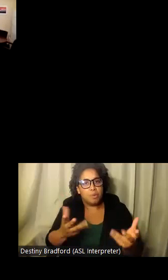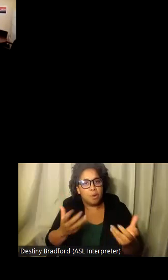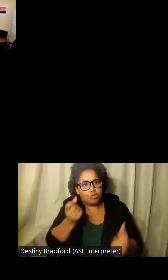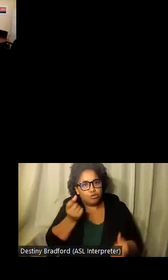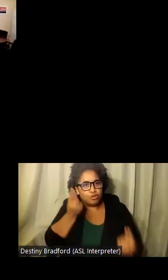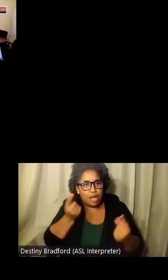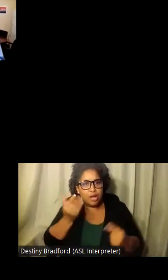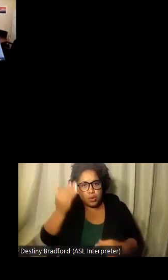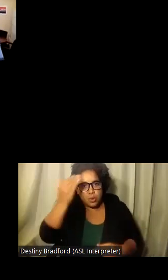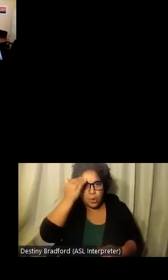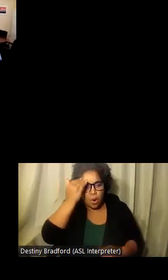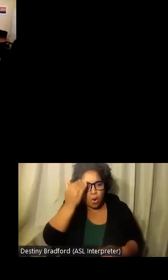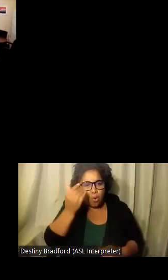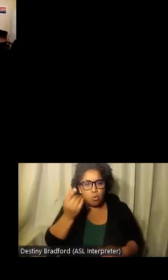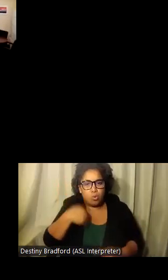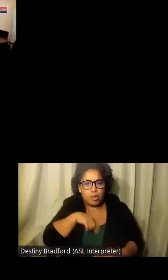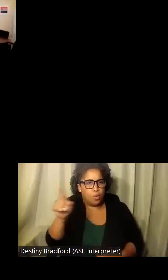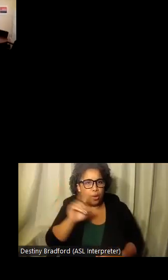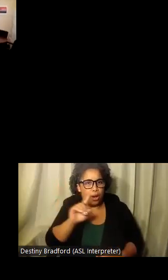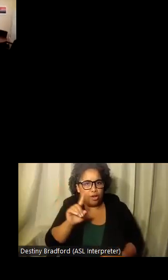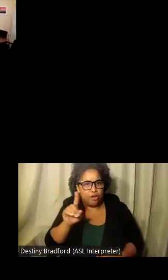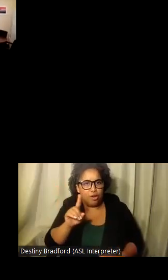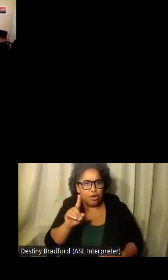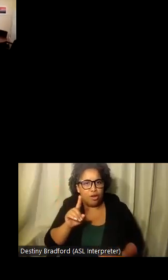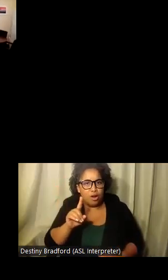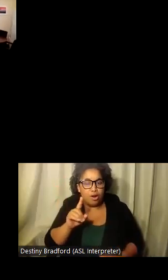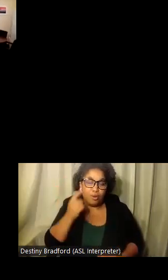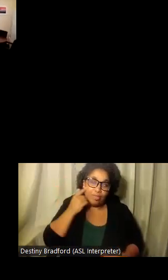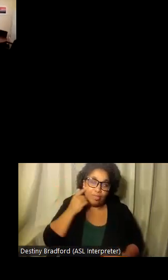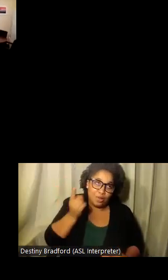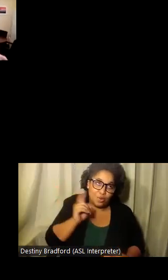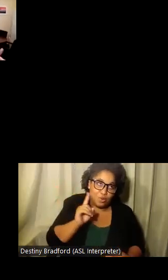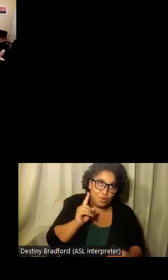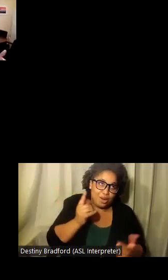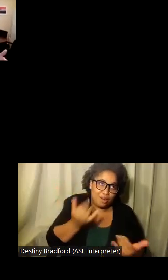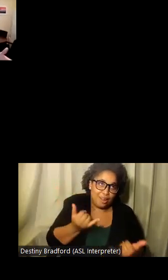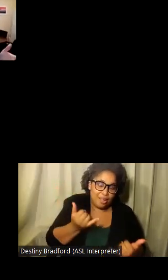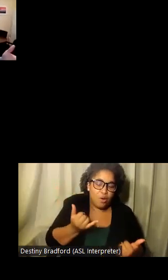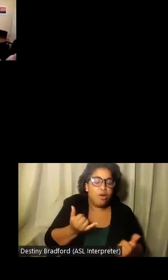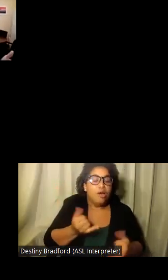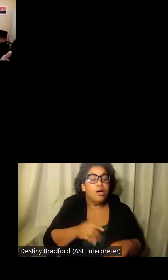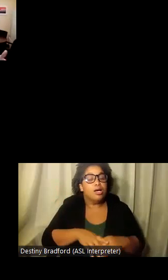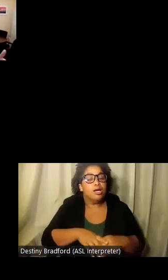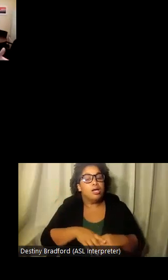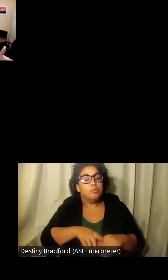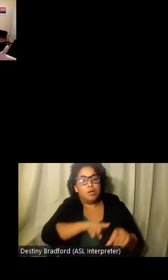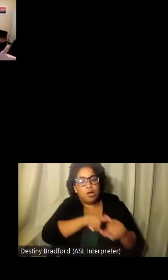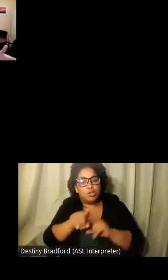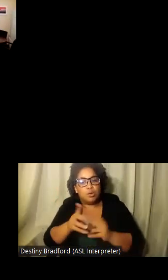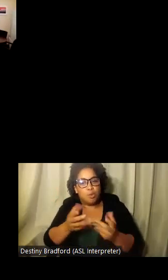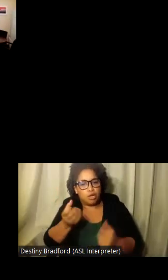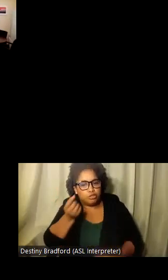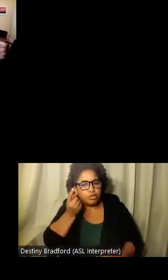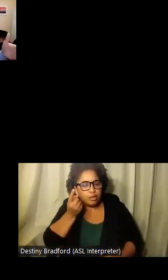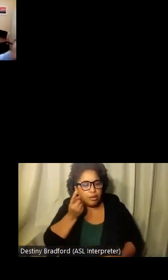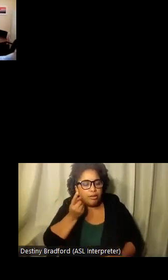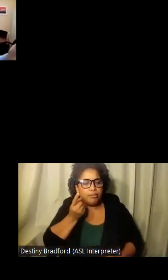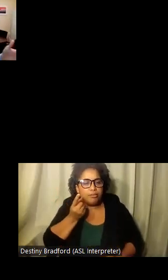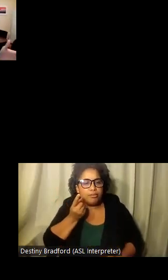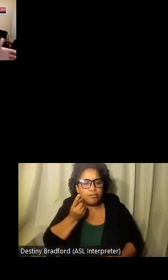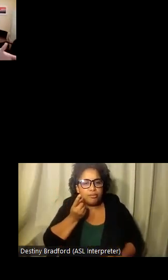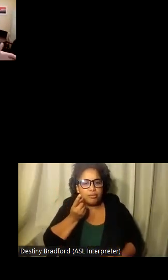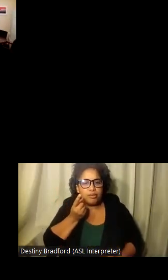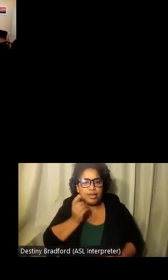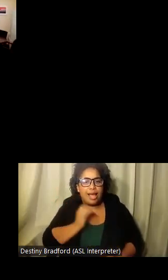and know where we are right now, or where we'd like to think we are, and also to be able to understand that what